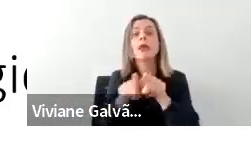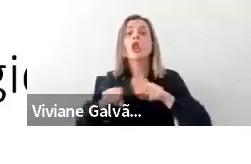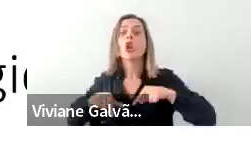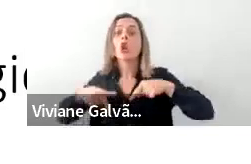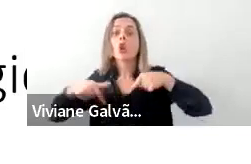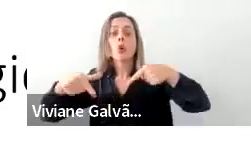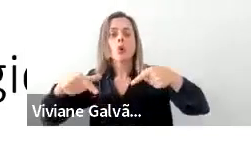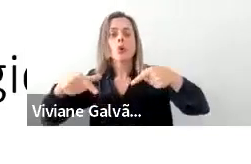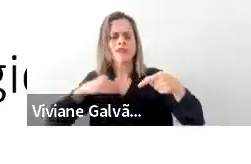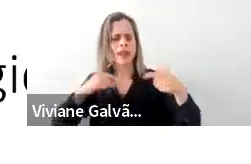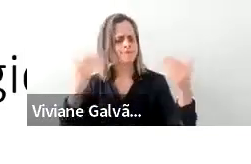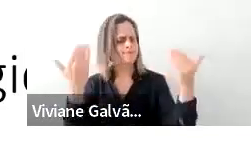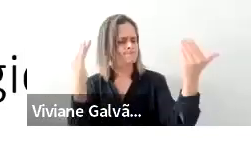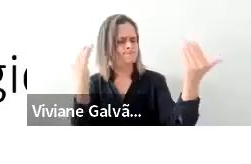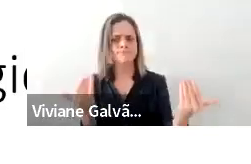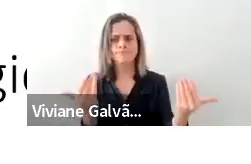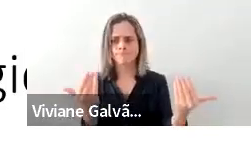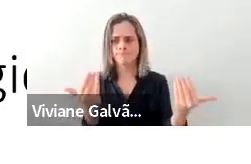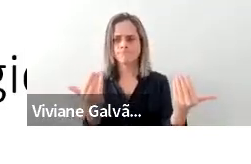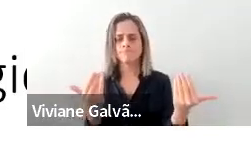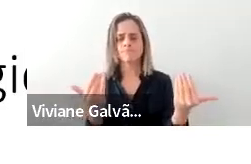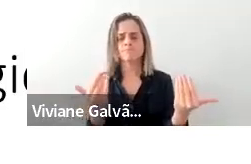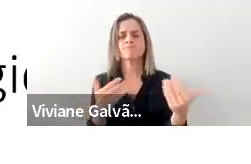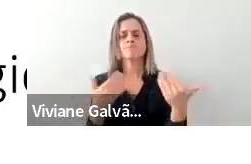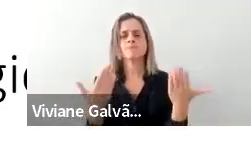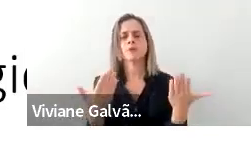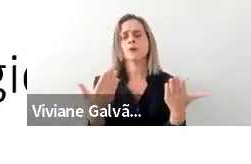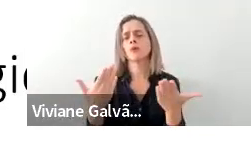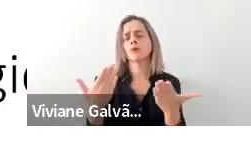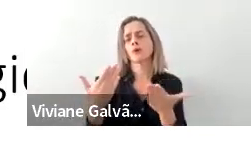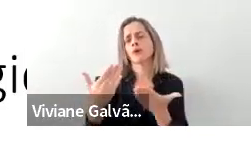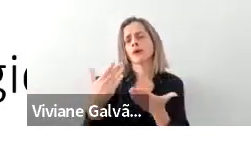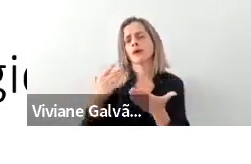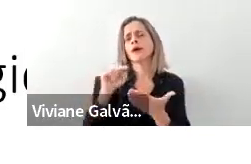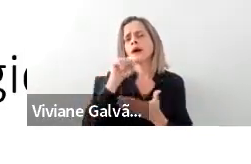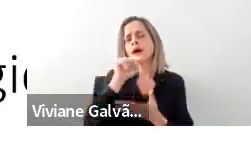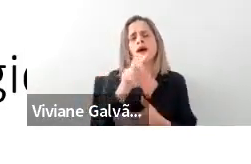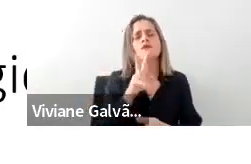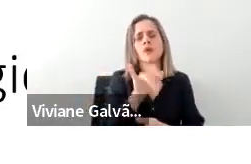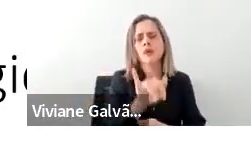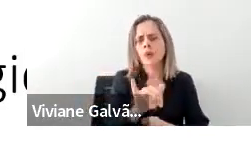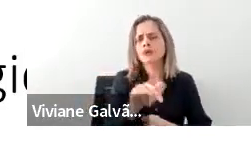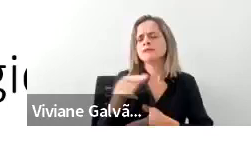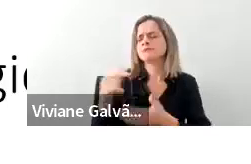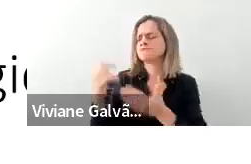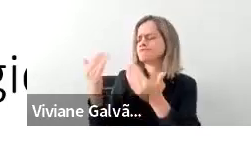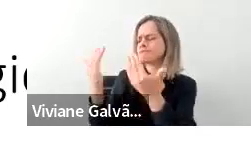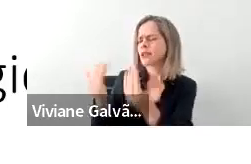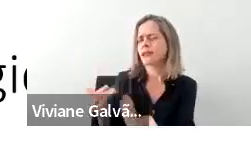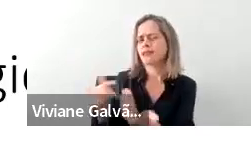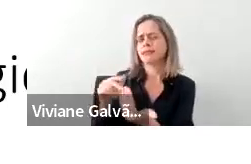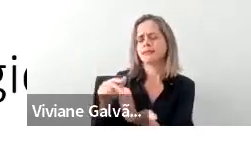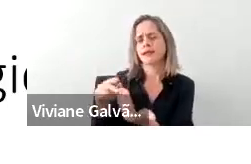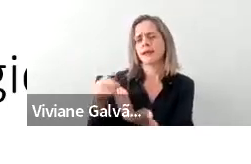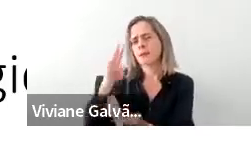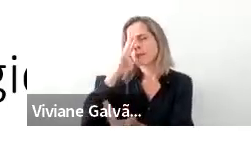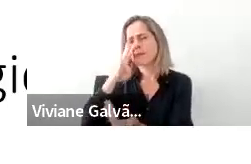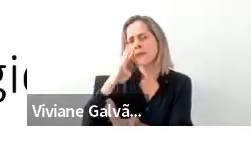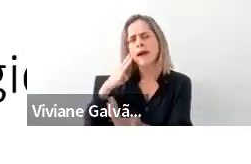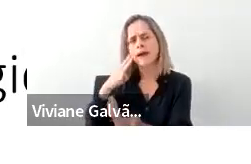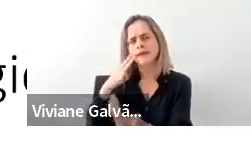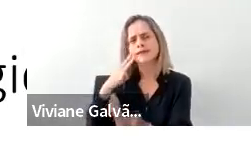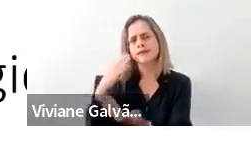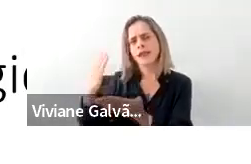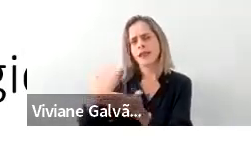methodology that Marx uses and its relevance for psychology, looks at the prospects